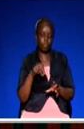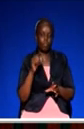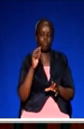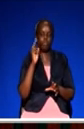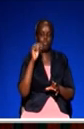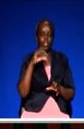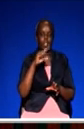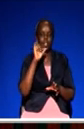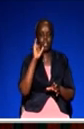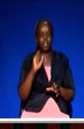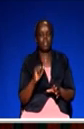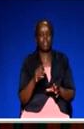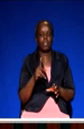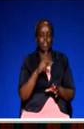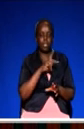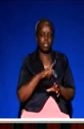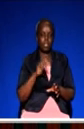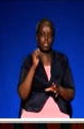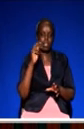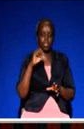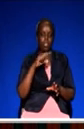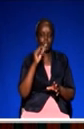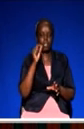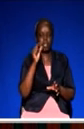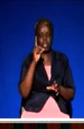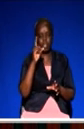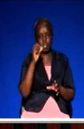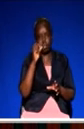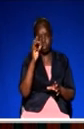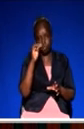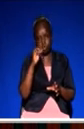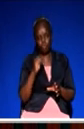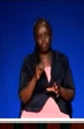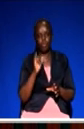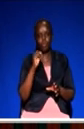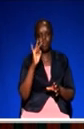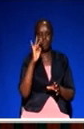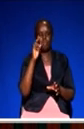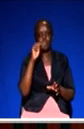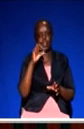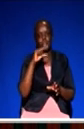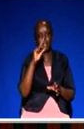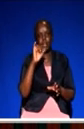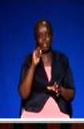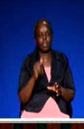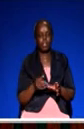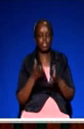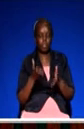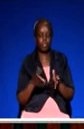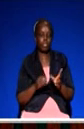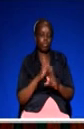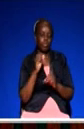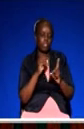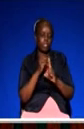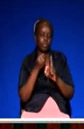of discussion is kingdom fungi. And in the course of the lesson, there are some